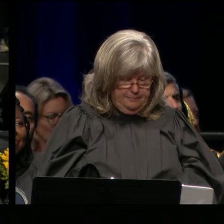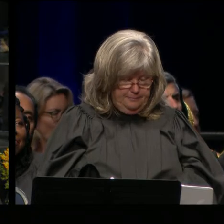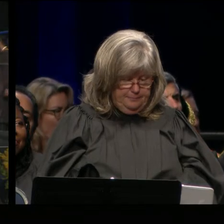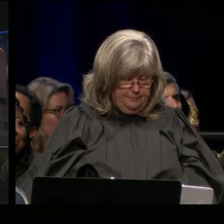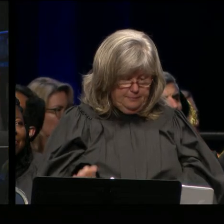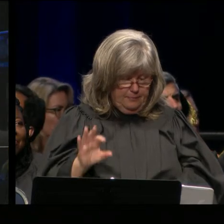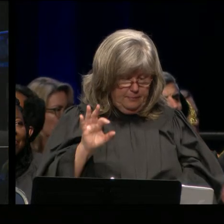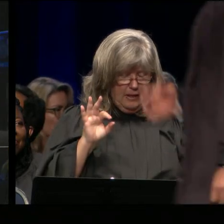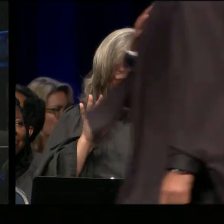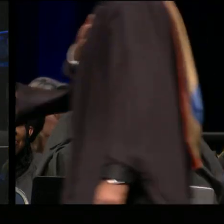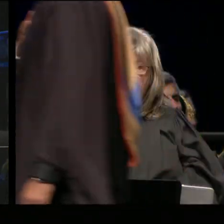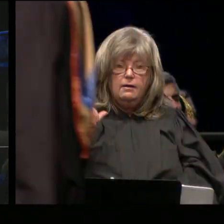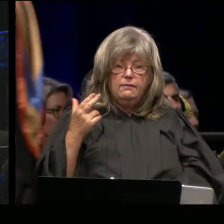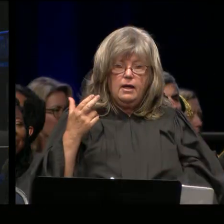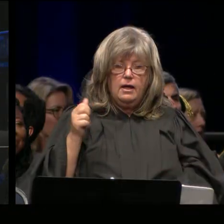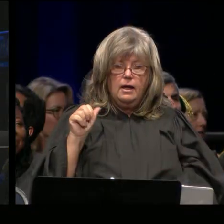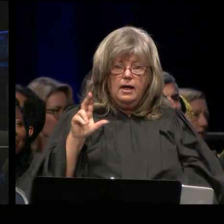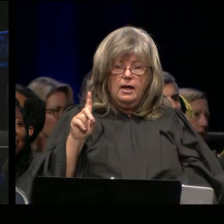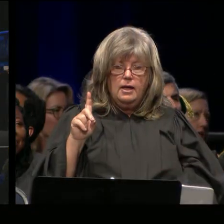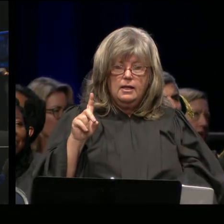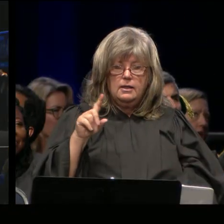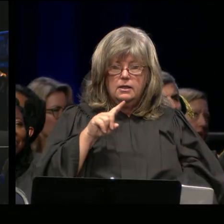Fahad Zubairi.